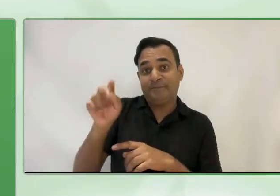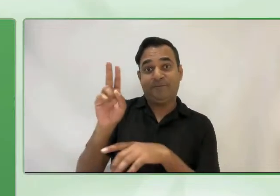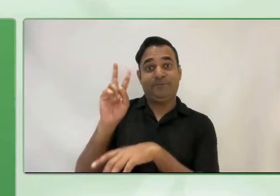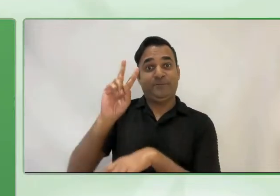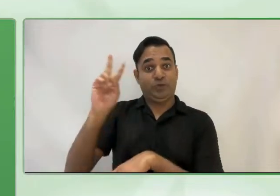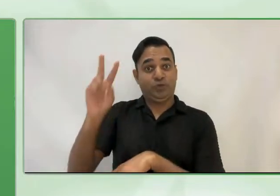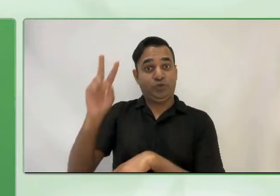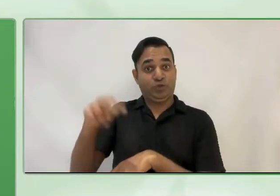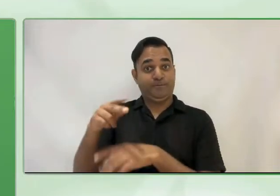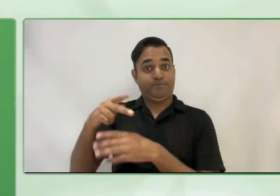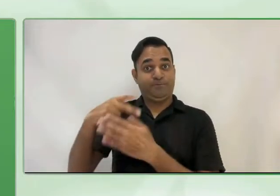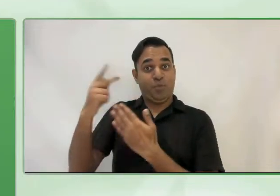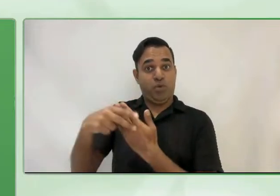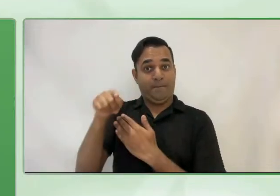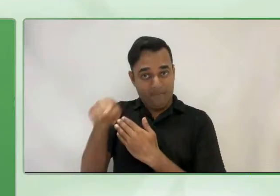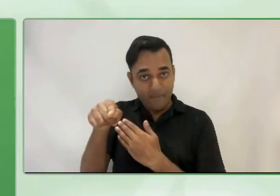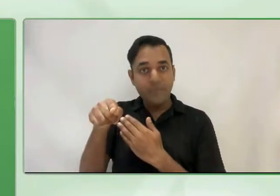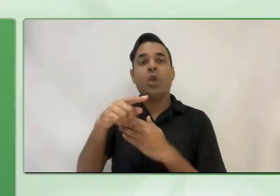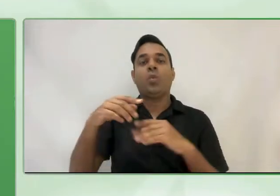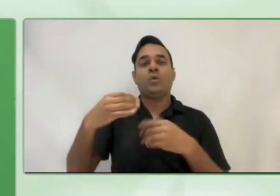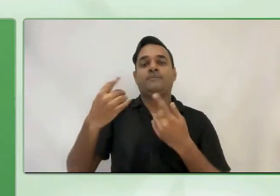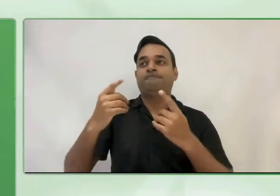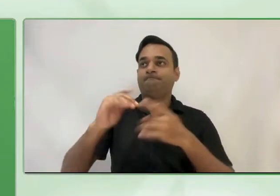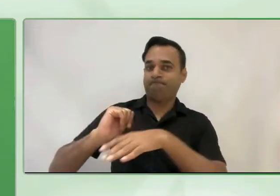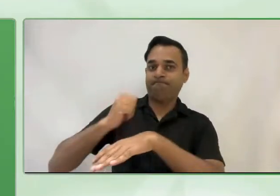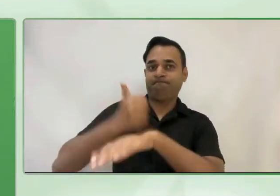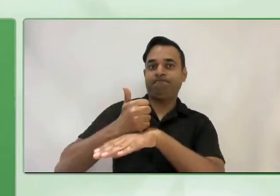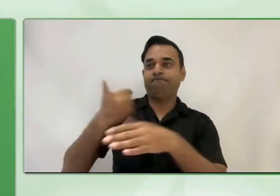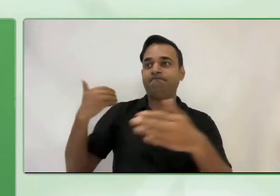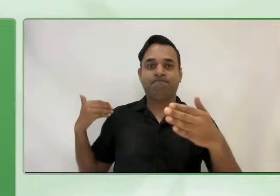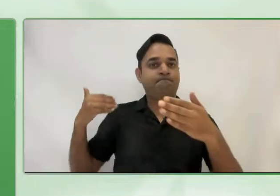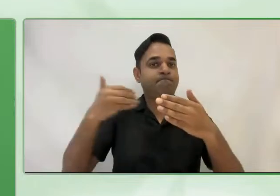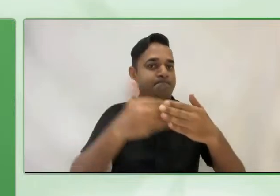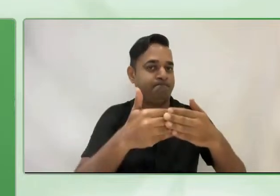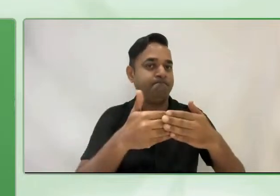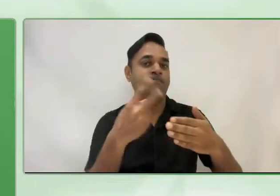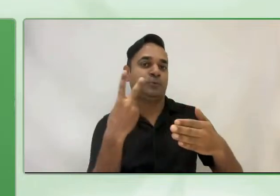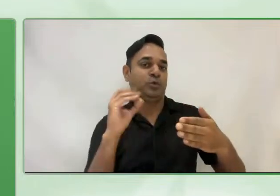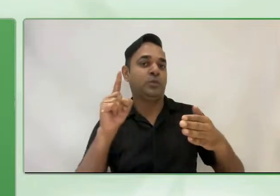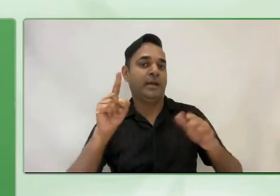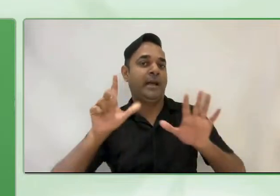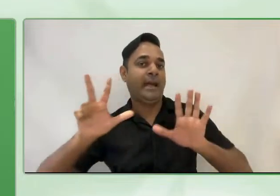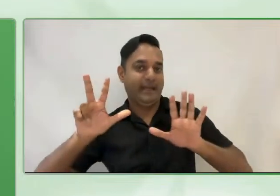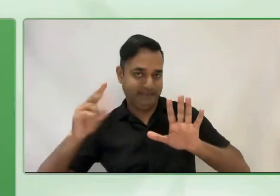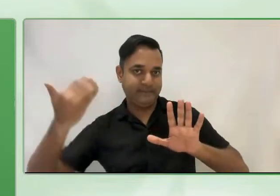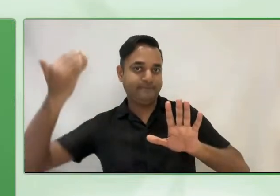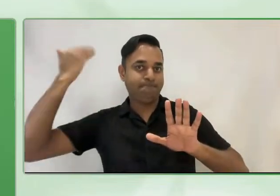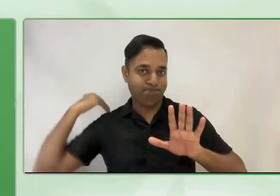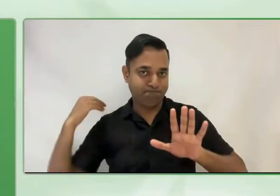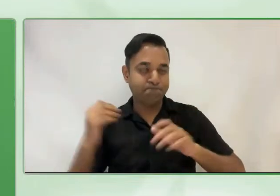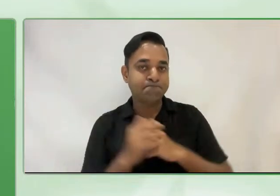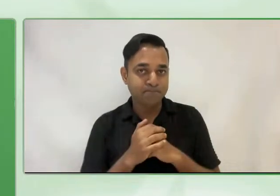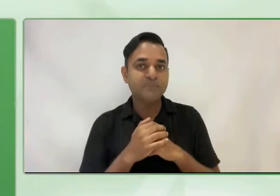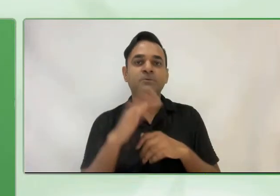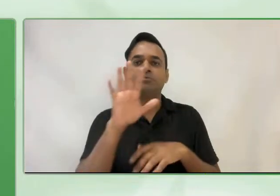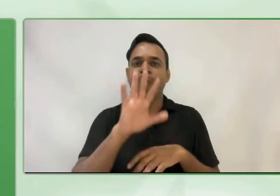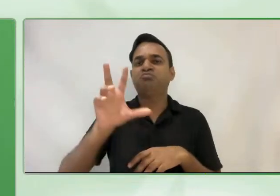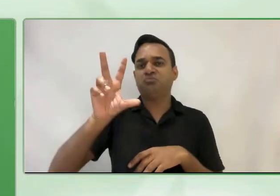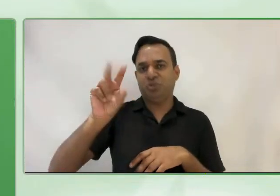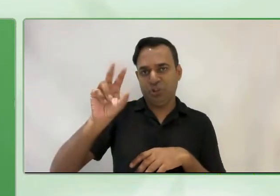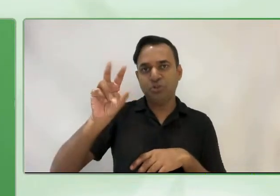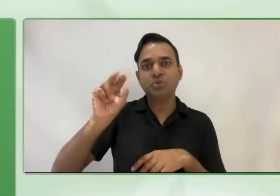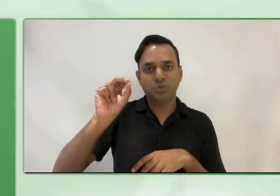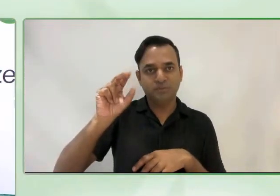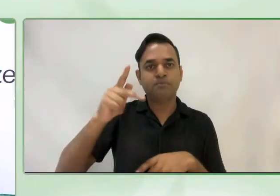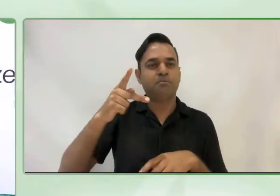sorry. With about 250 participants all over the globe. You already mentioned that we had how